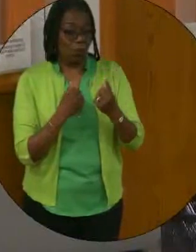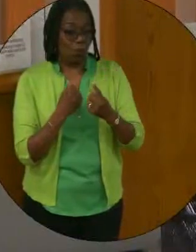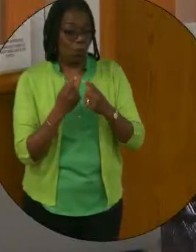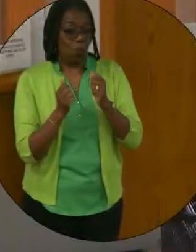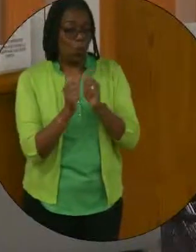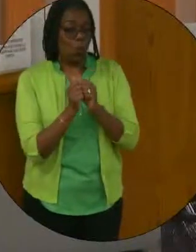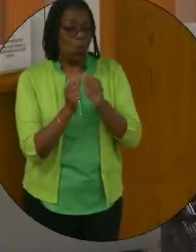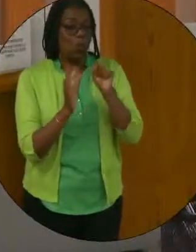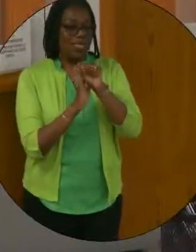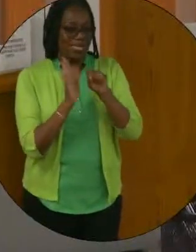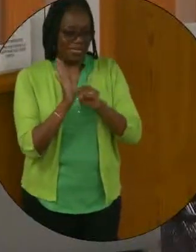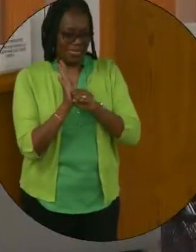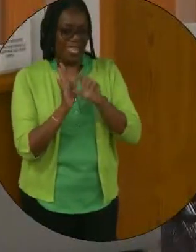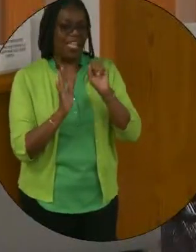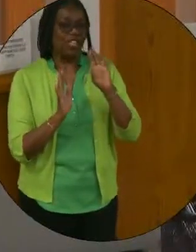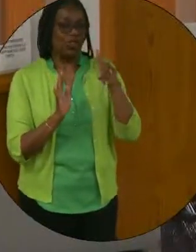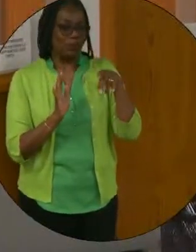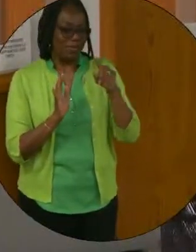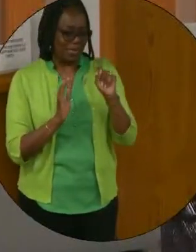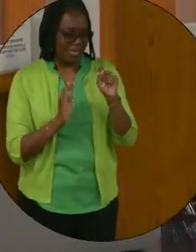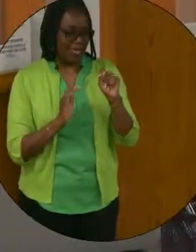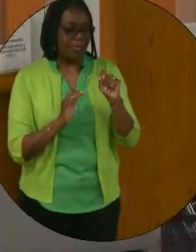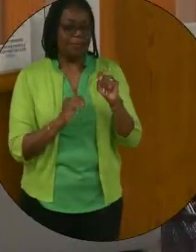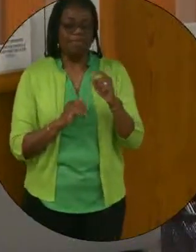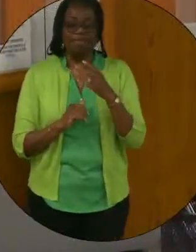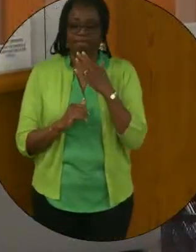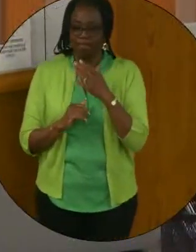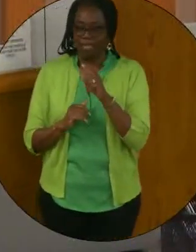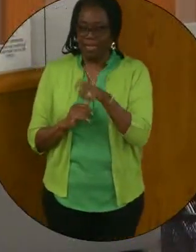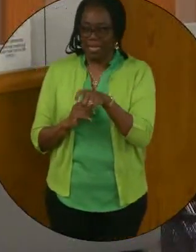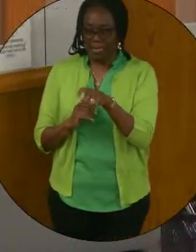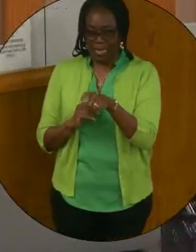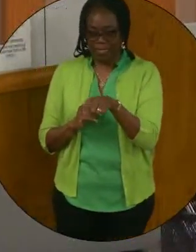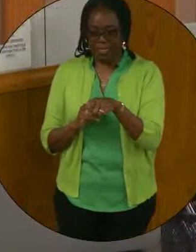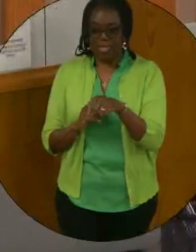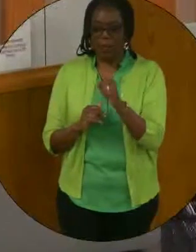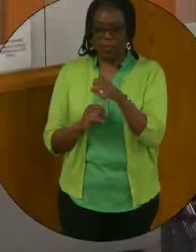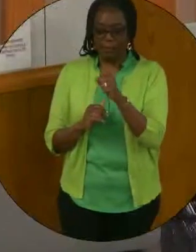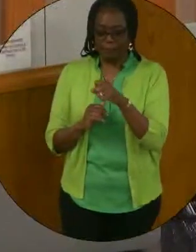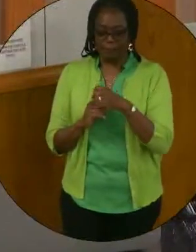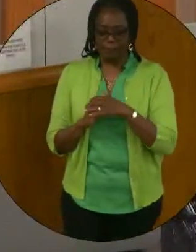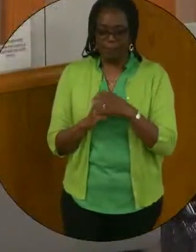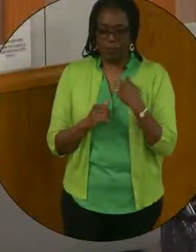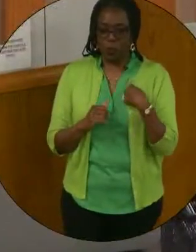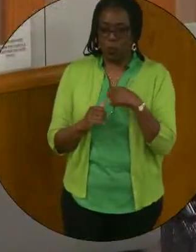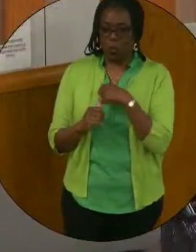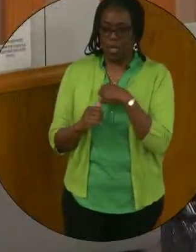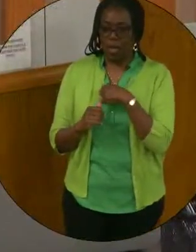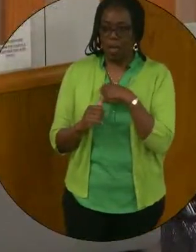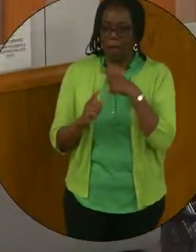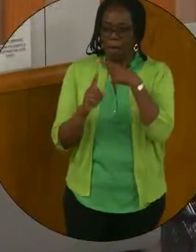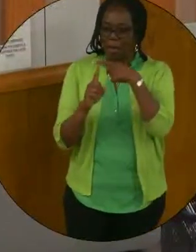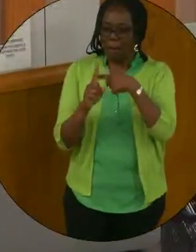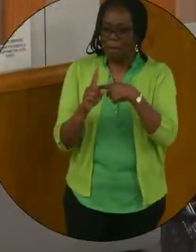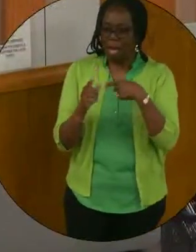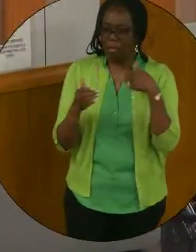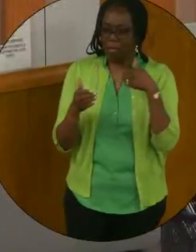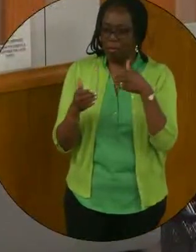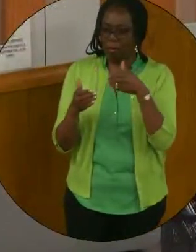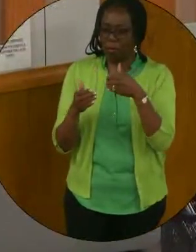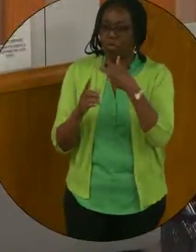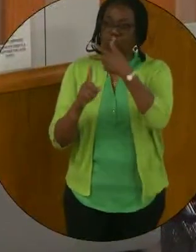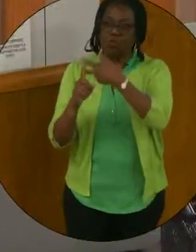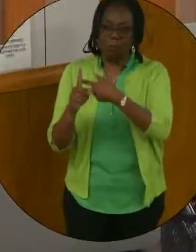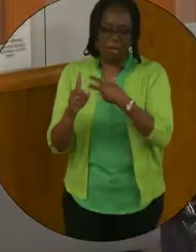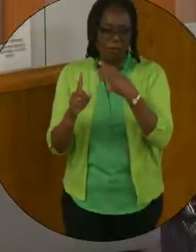Absolutely, that is especially necessary since we are about a month away from 2